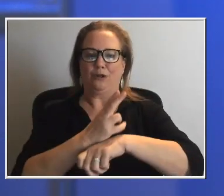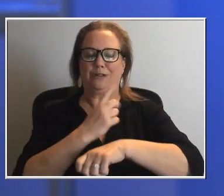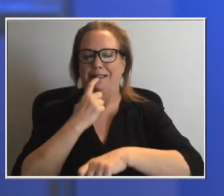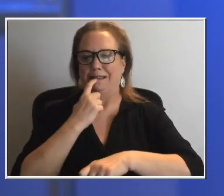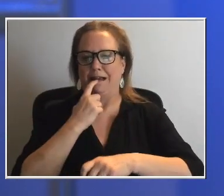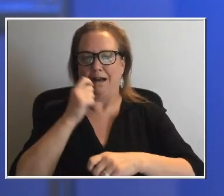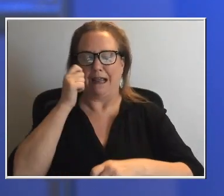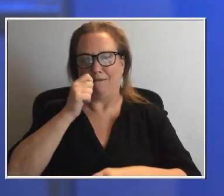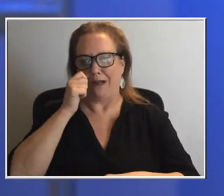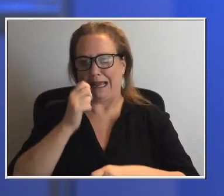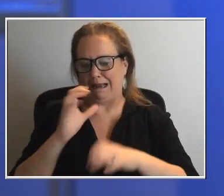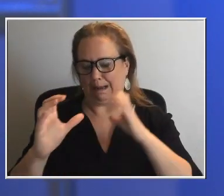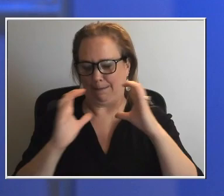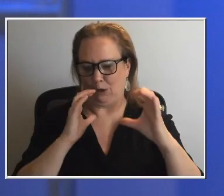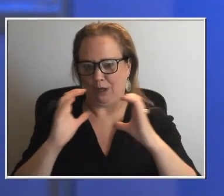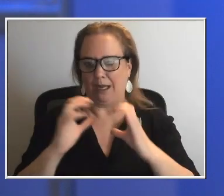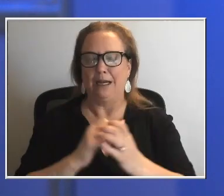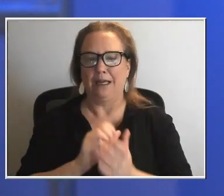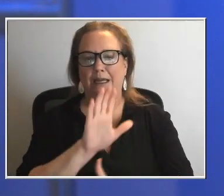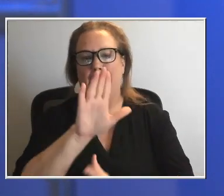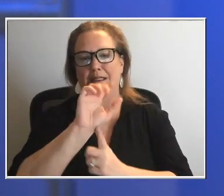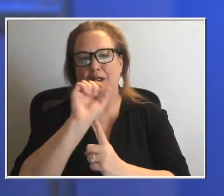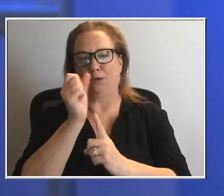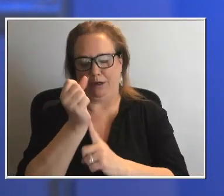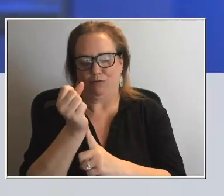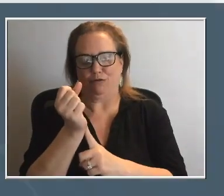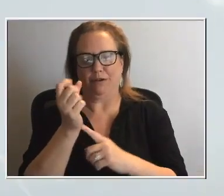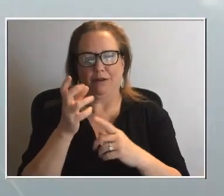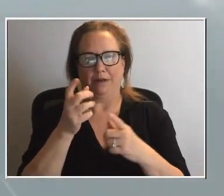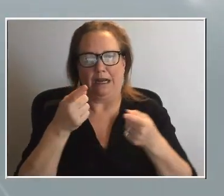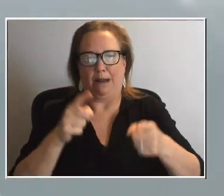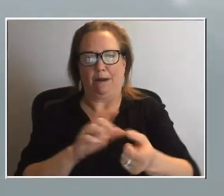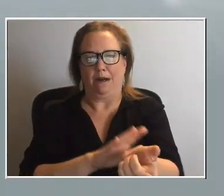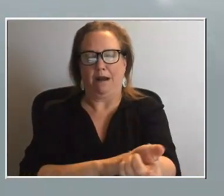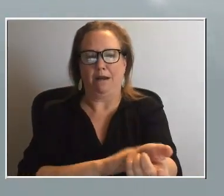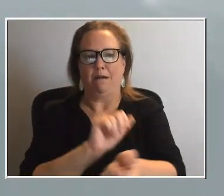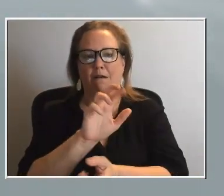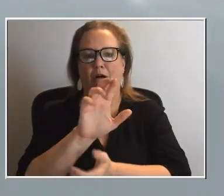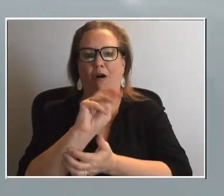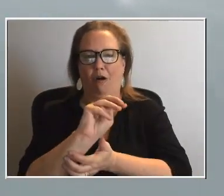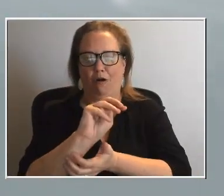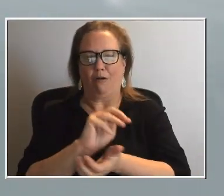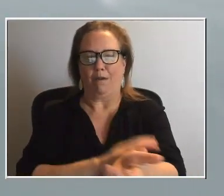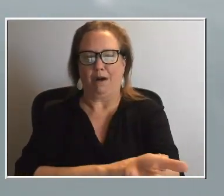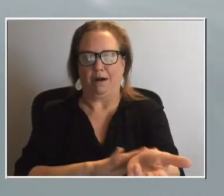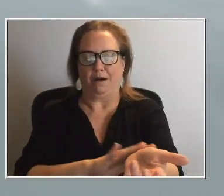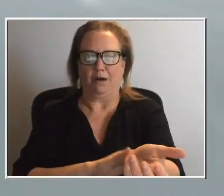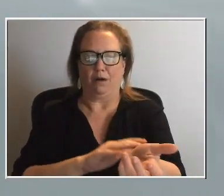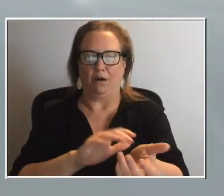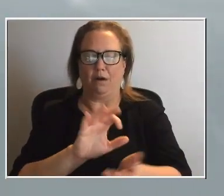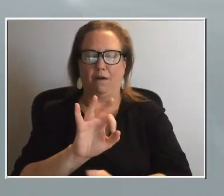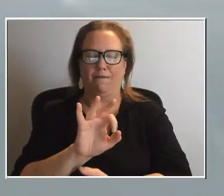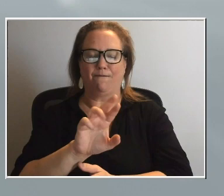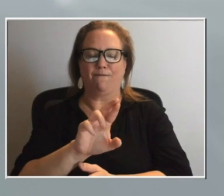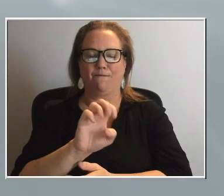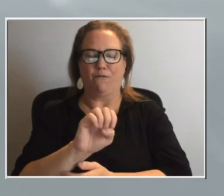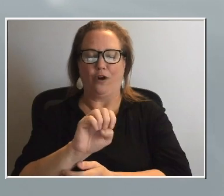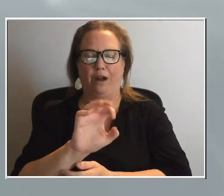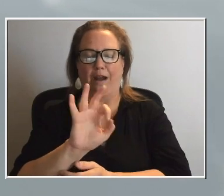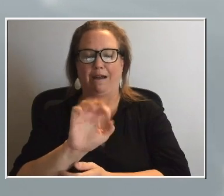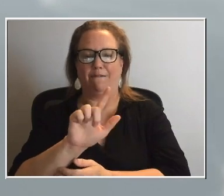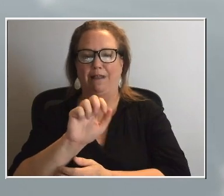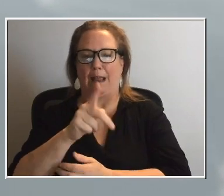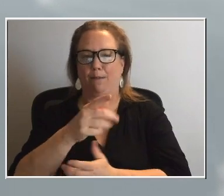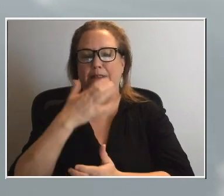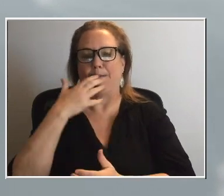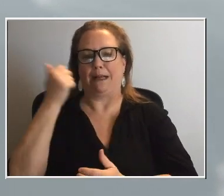communicate. And in his case, it happened that the arm, the transplant from the arm, we call it a free flap, was the best way to do that. Wild to see. I